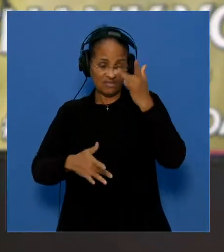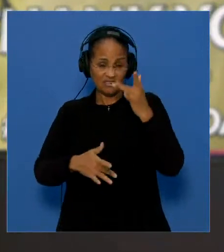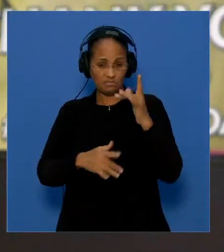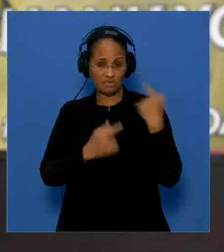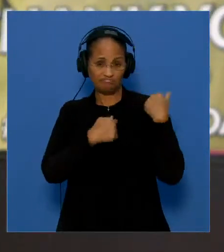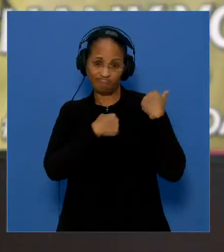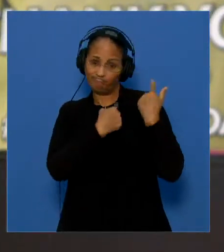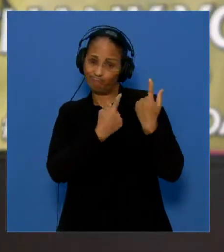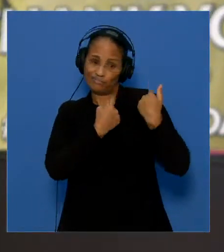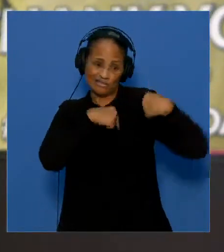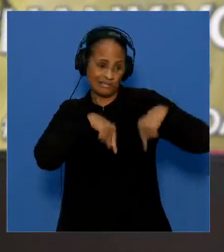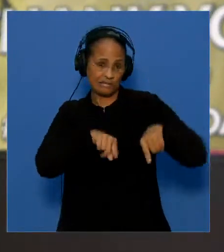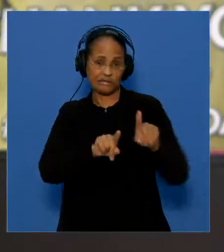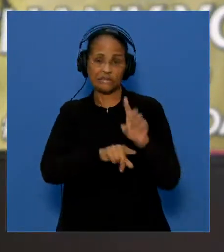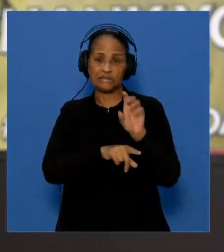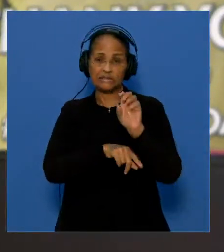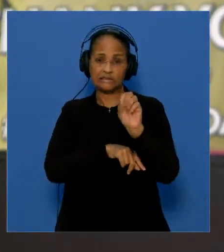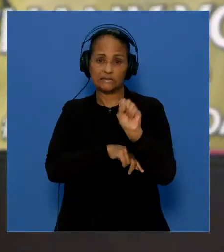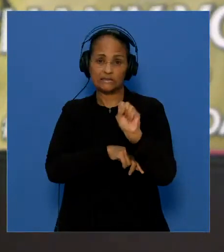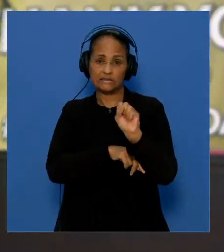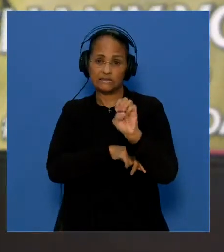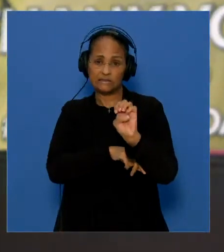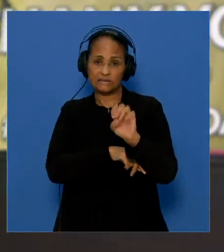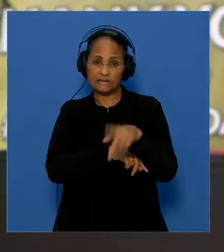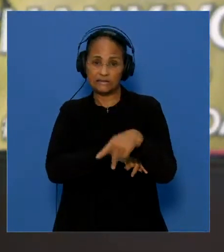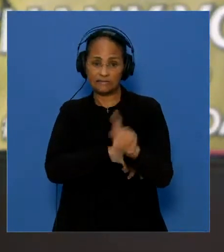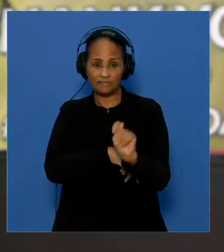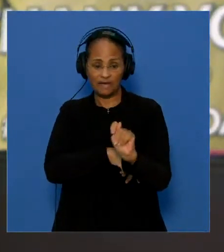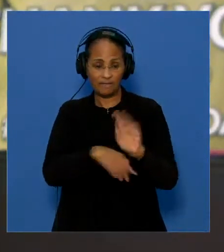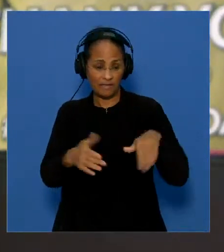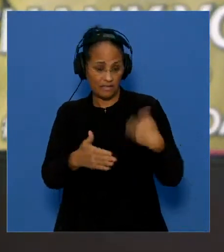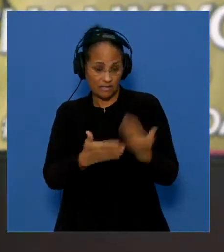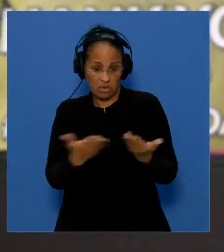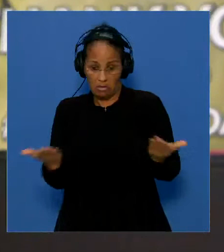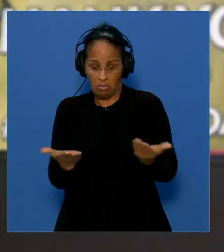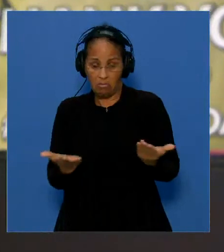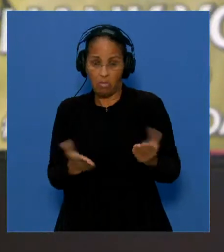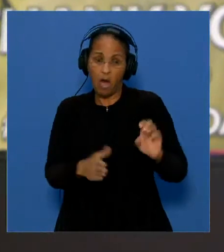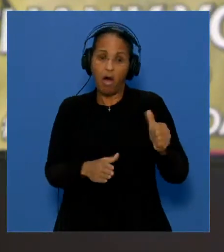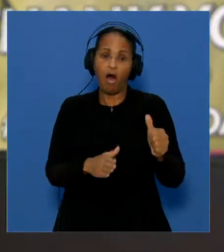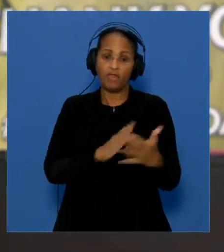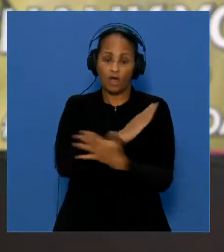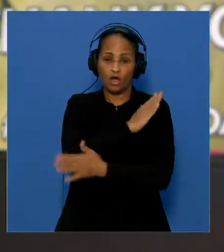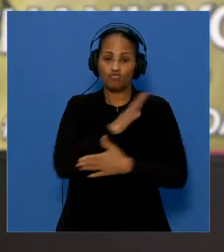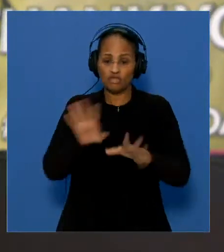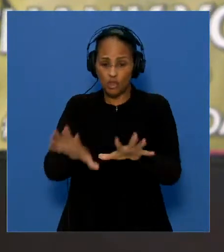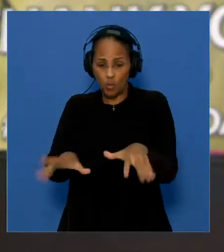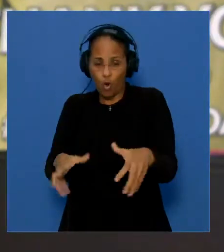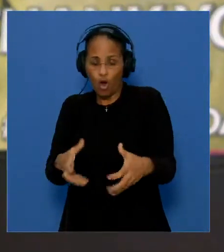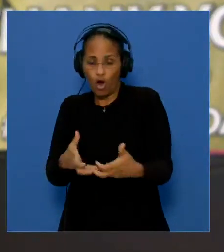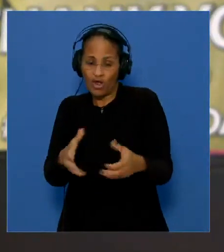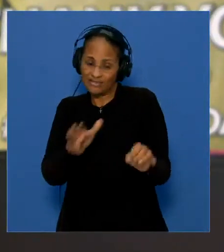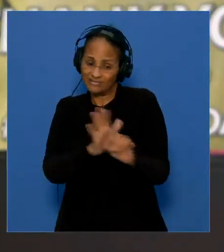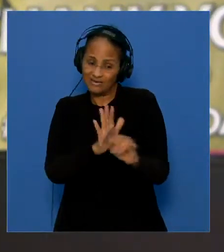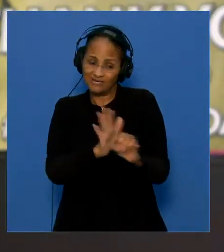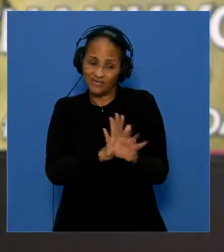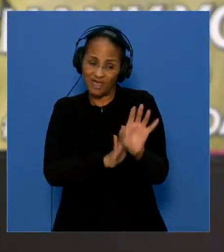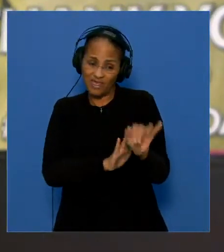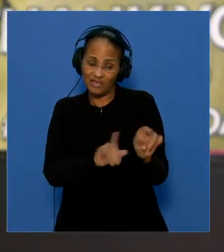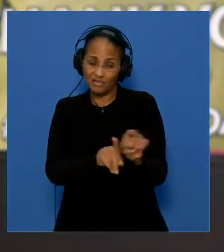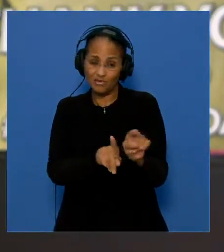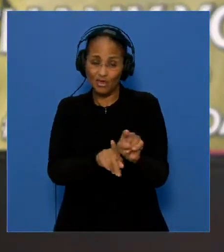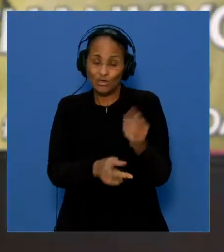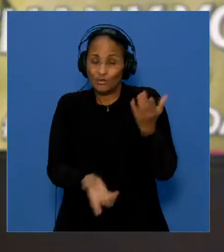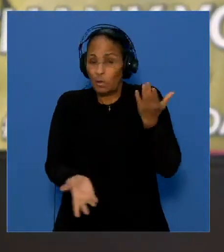So it's very likely that it's already come to Bermuda, and other countries in the world have actually already identified that variant as well. So